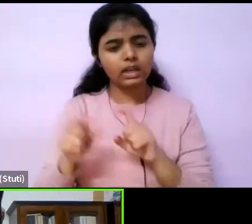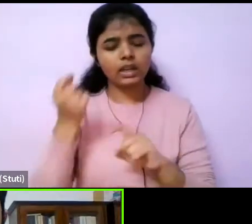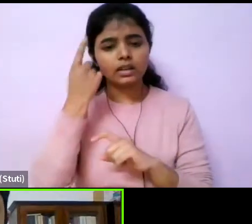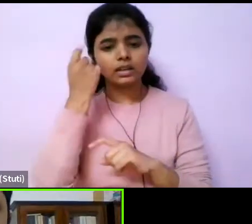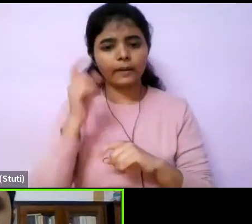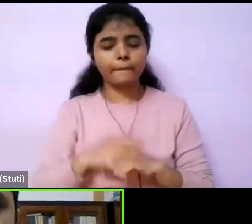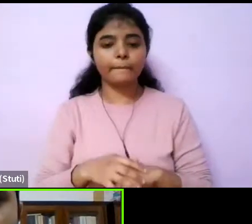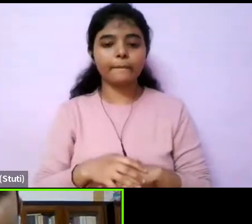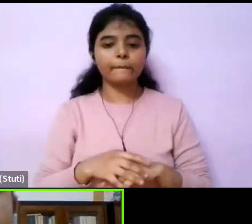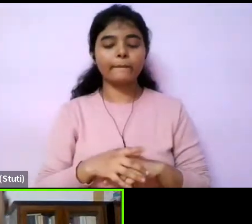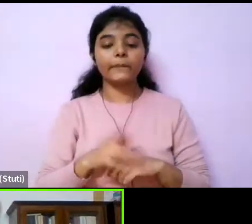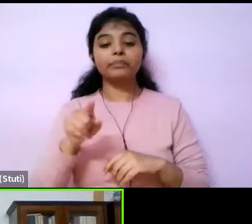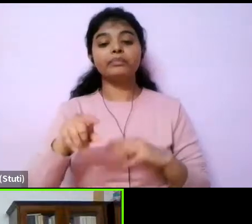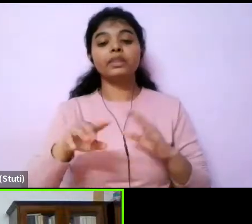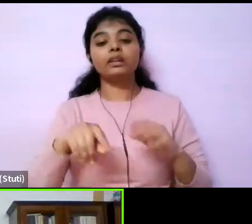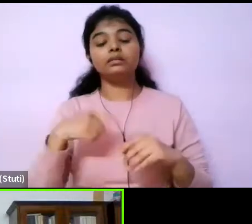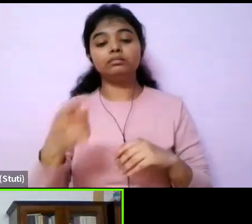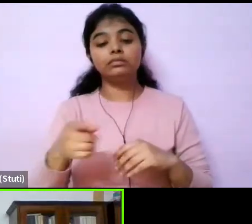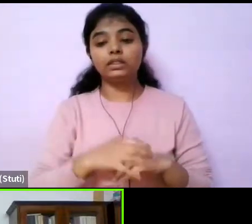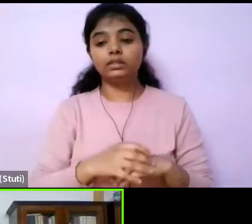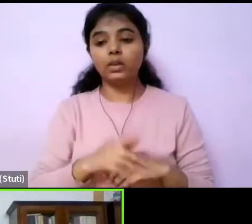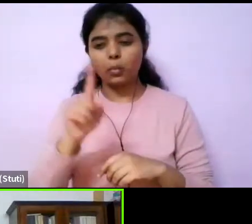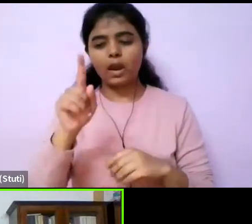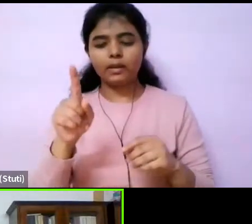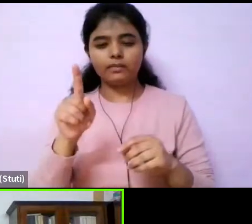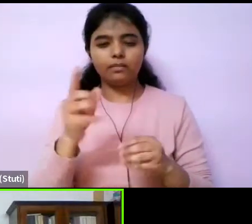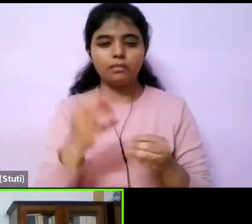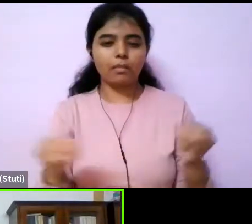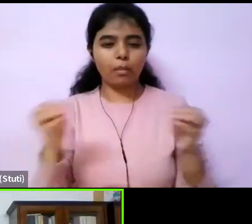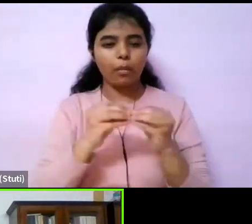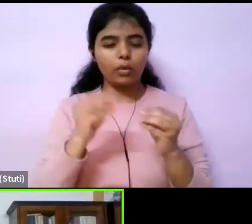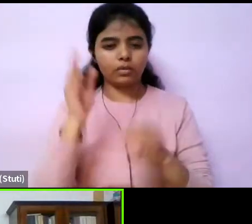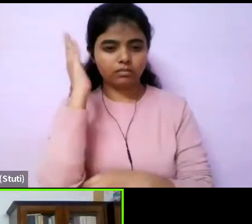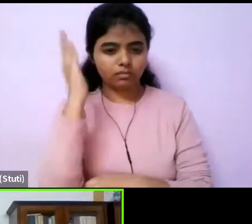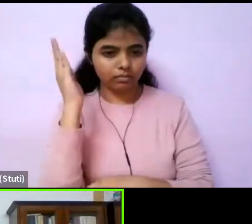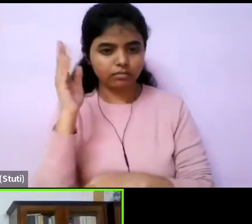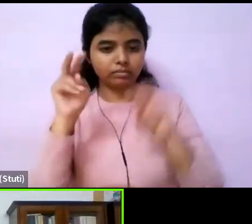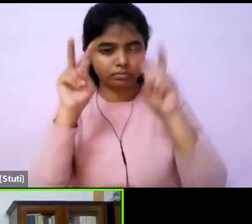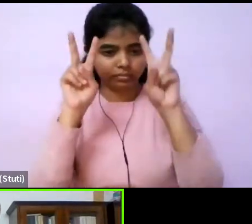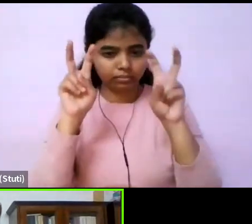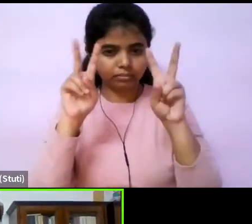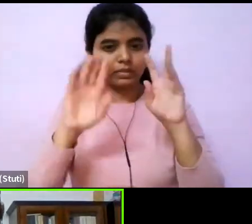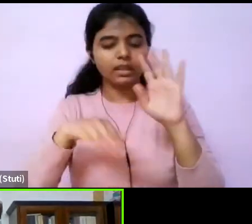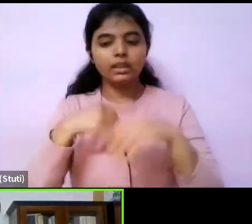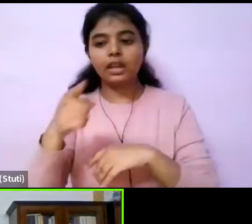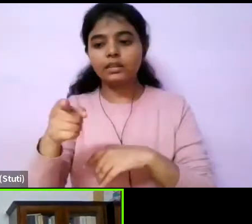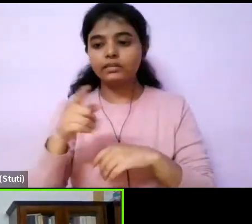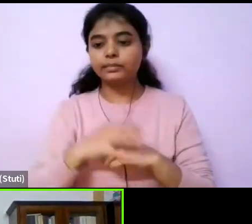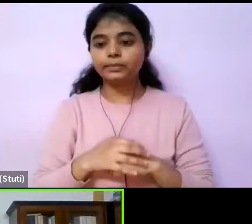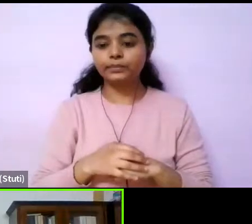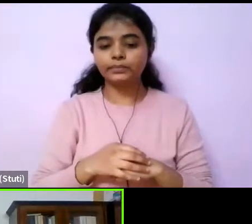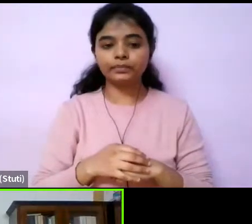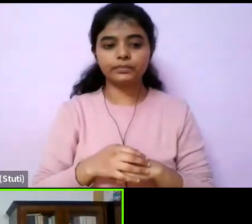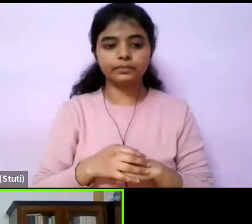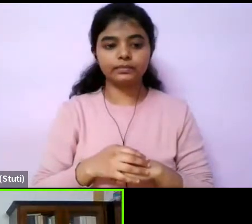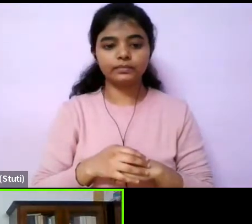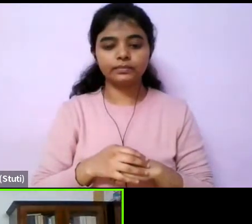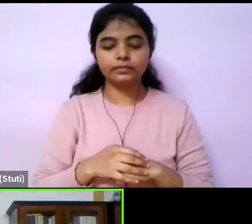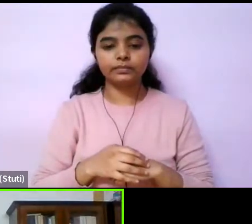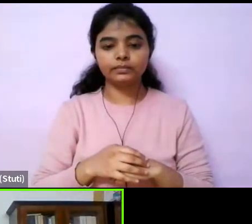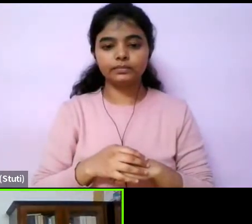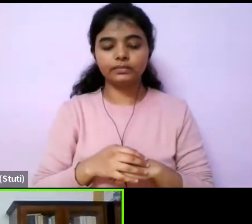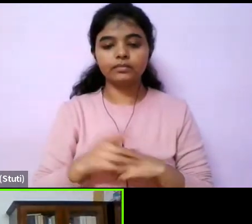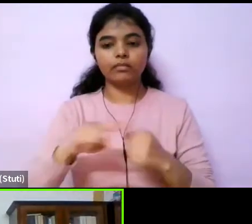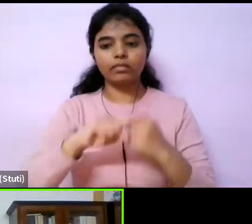more paper, and then we'll open it up for questions for Anwesha, Noble, as well as the last presenter. So we'll quickly get to the